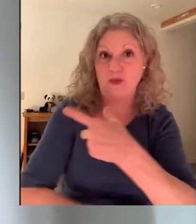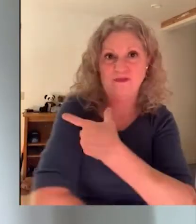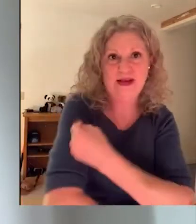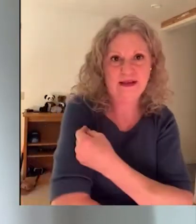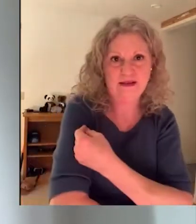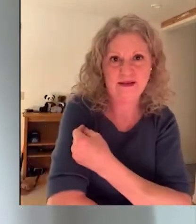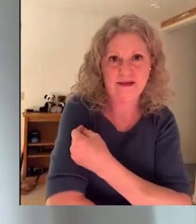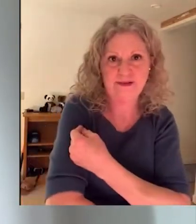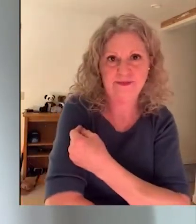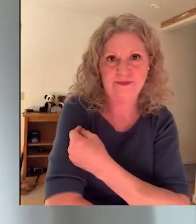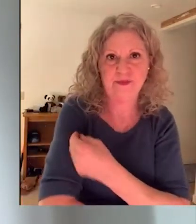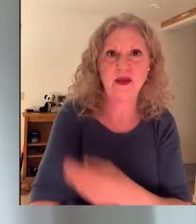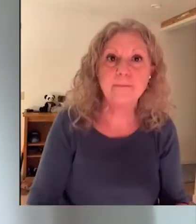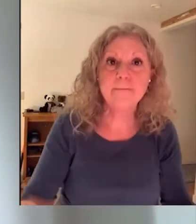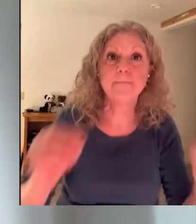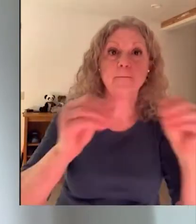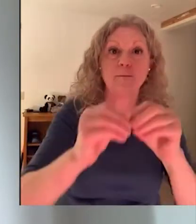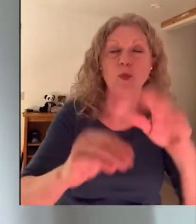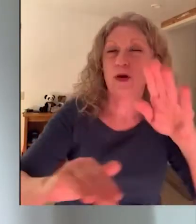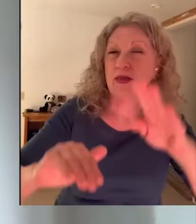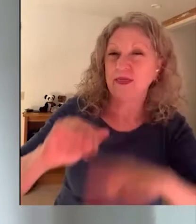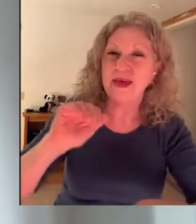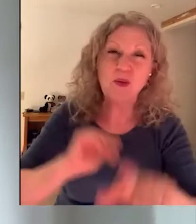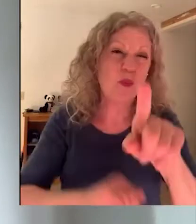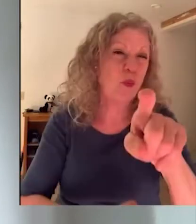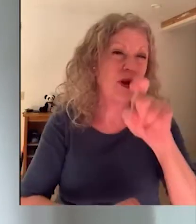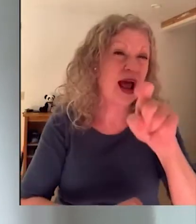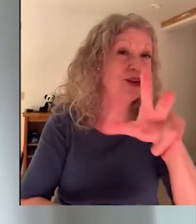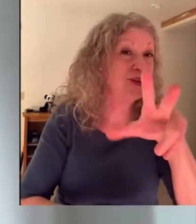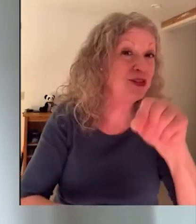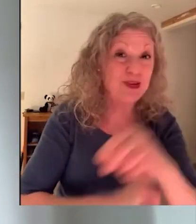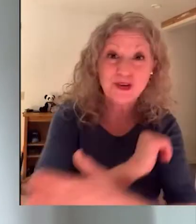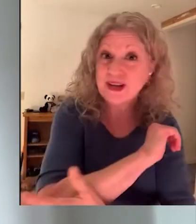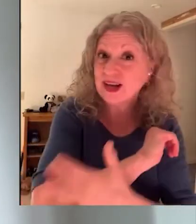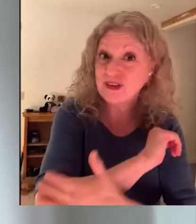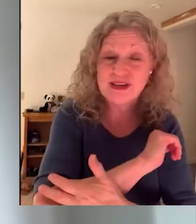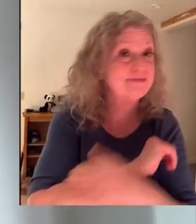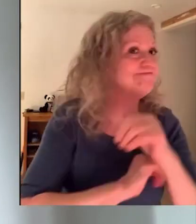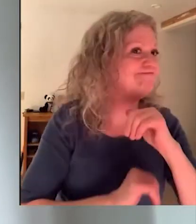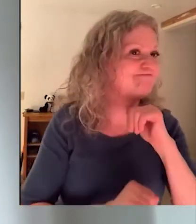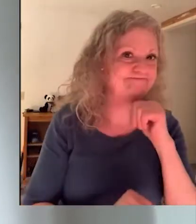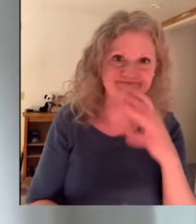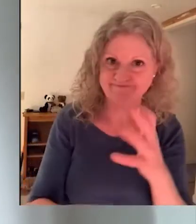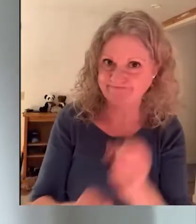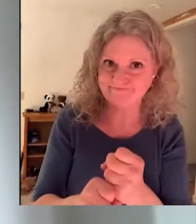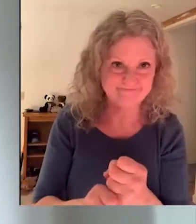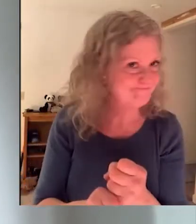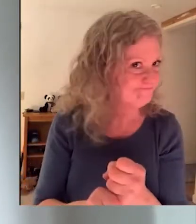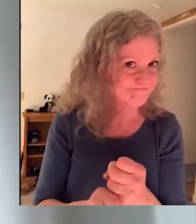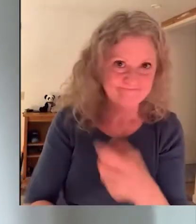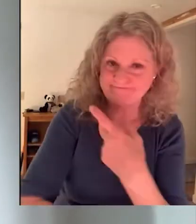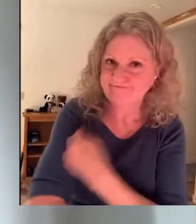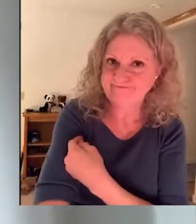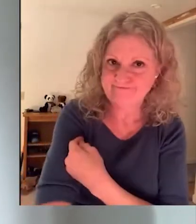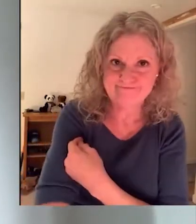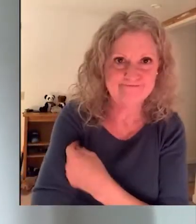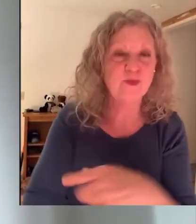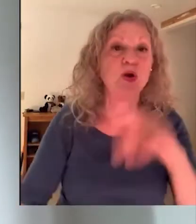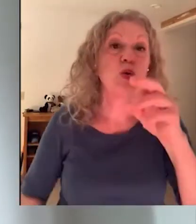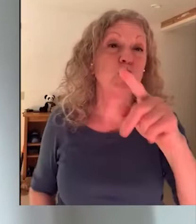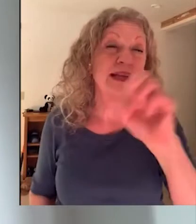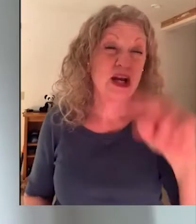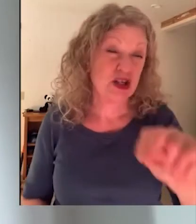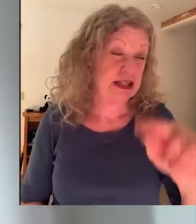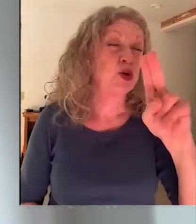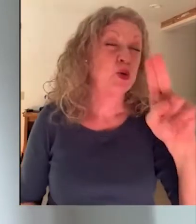More than 130 countries have not received a single dose. Guterres warned that, quote, "If the virus